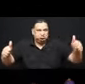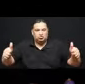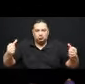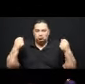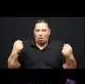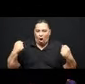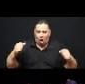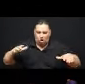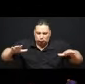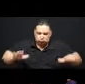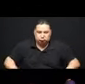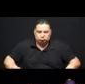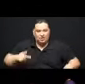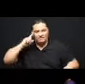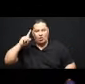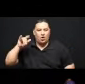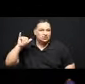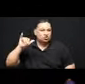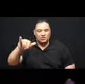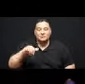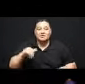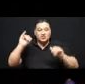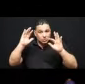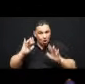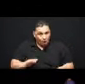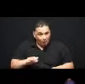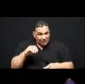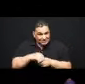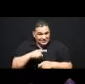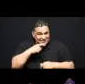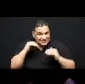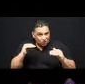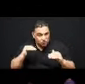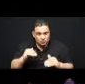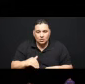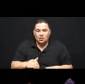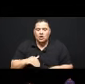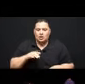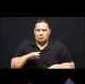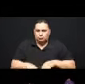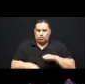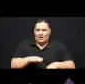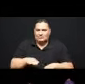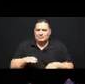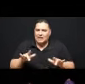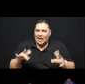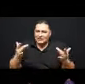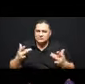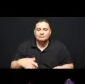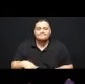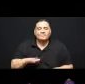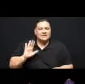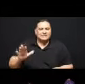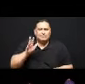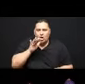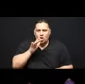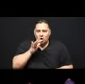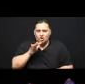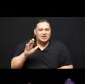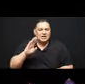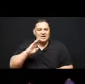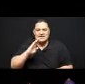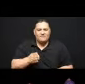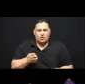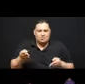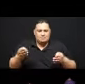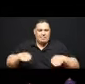fall on deserts? Tread lightly. His mother never bet money. She gambled with